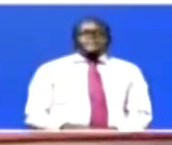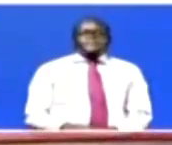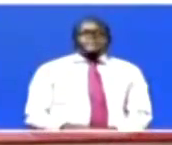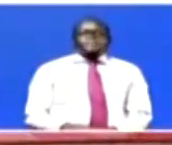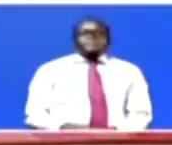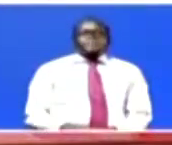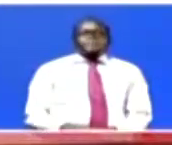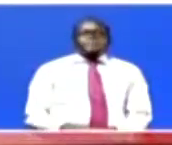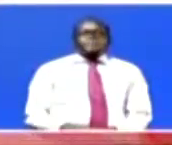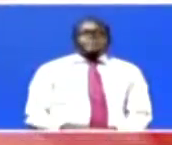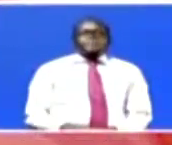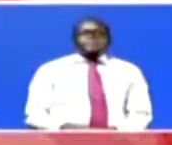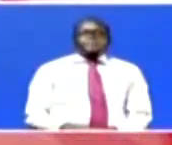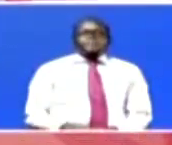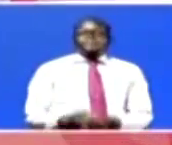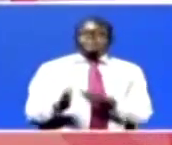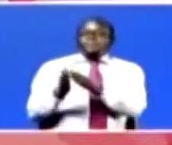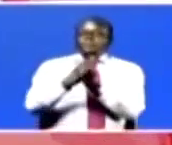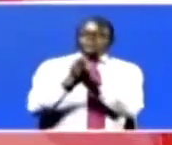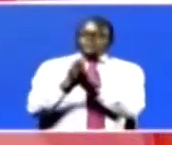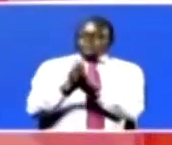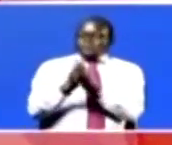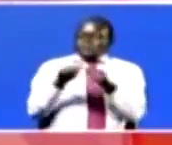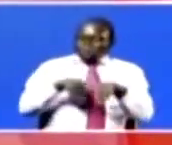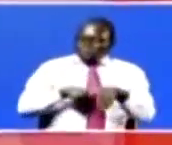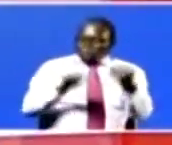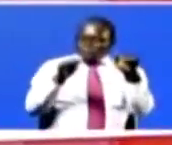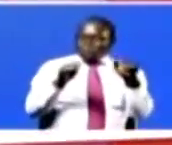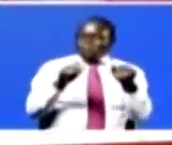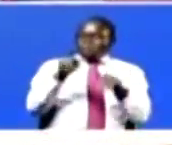Definitely a story we'll be following up on for you here on KTN News. I want to